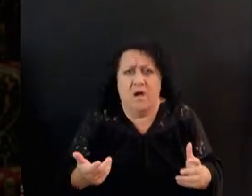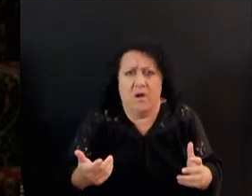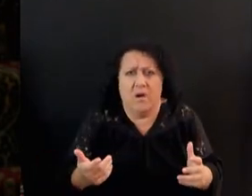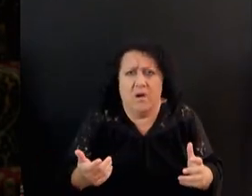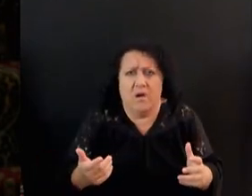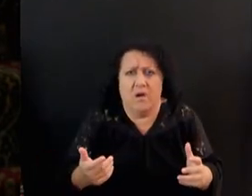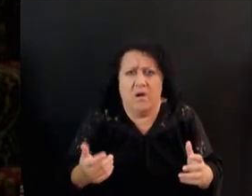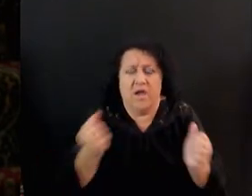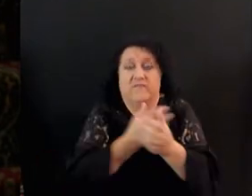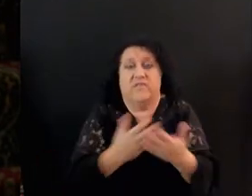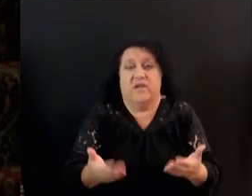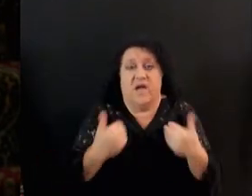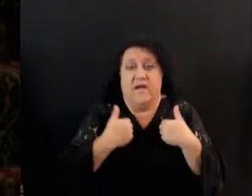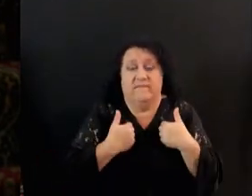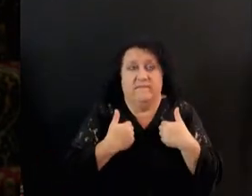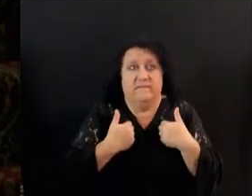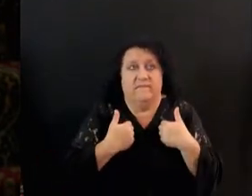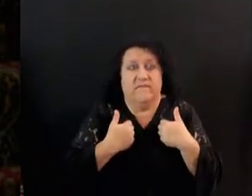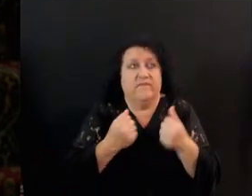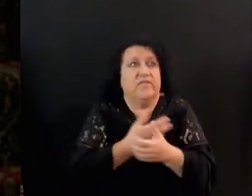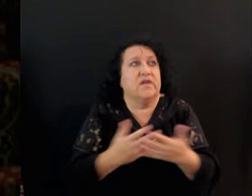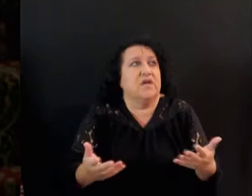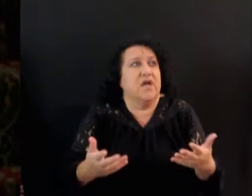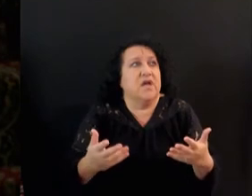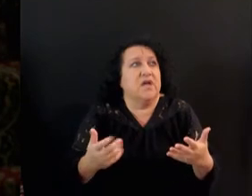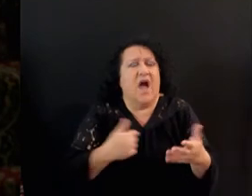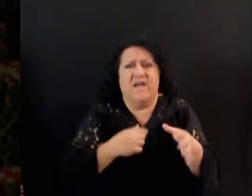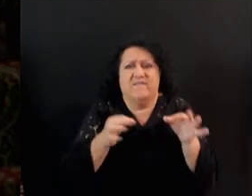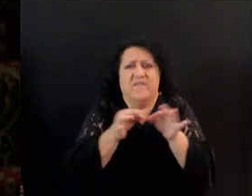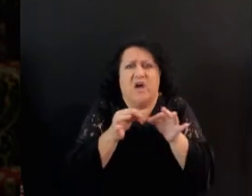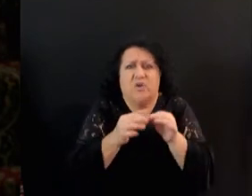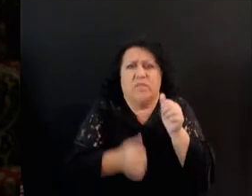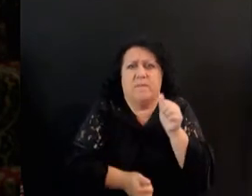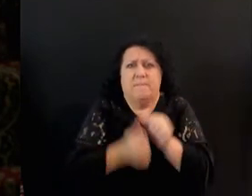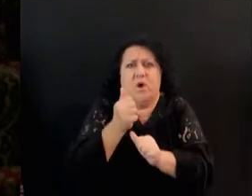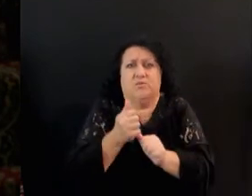Everything I valued most was taken from me.